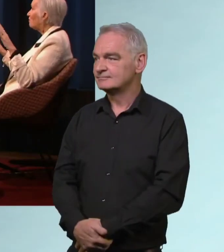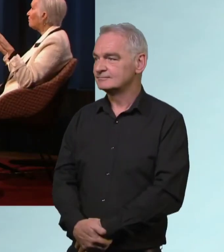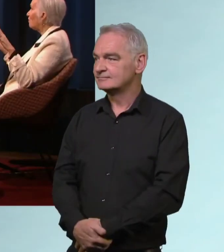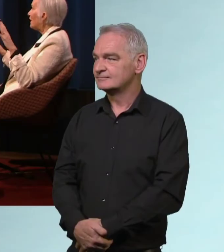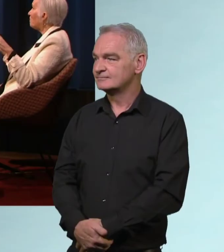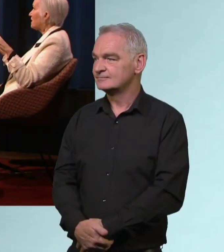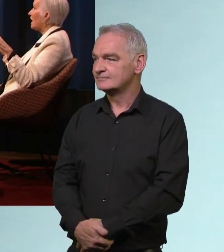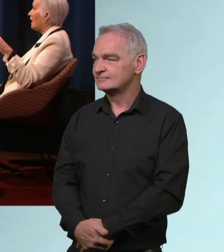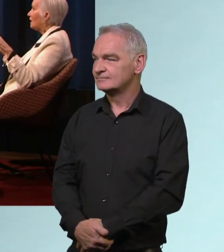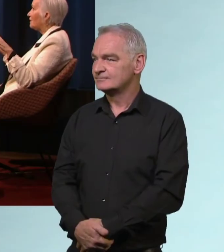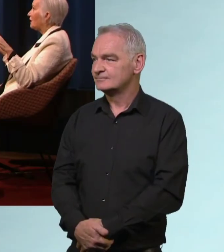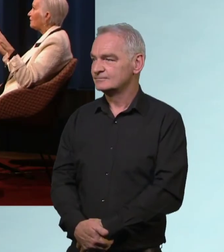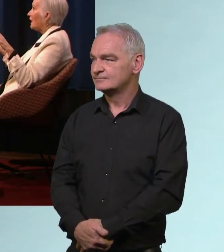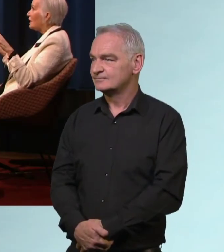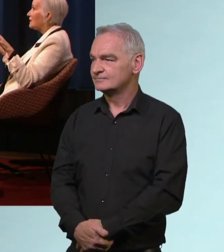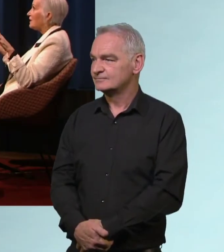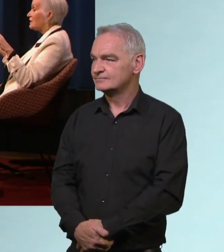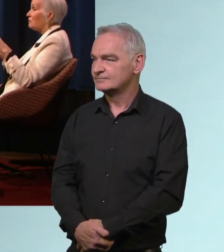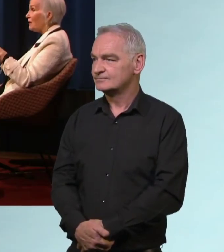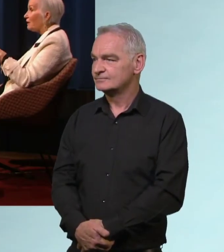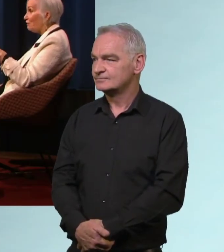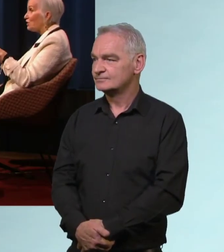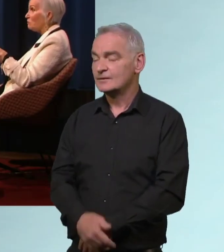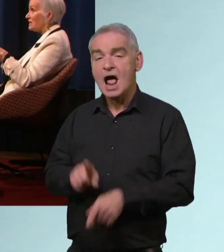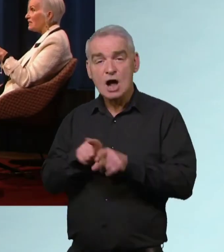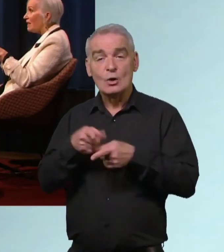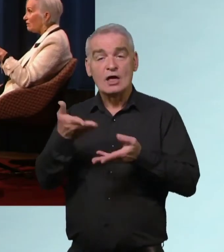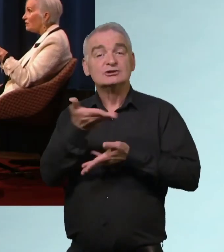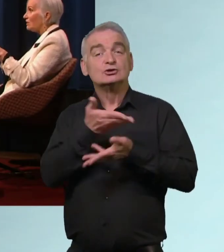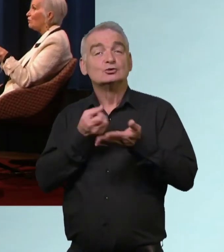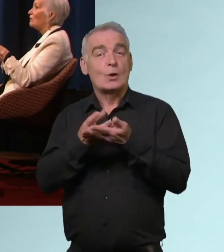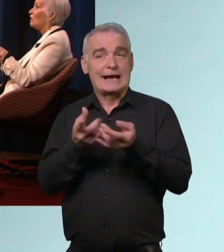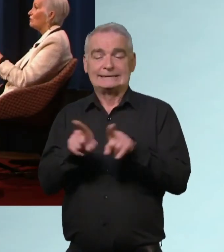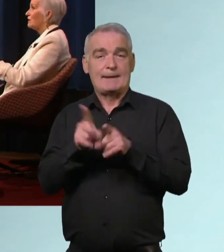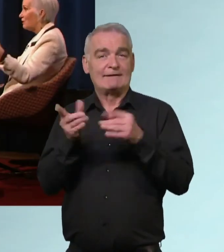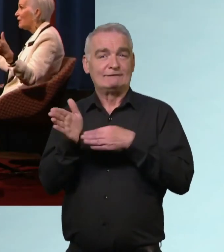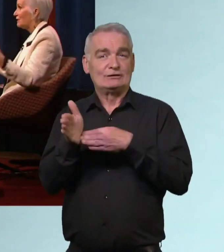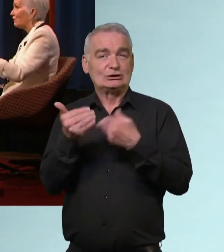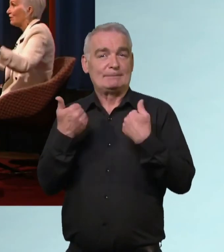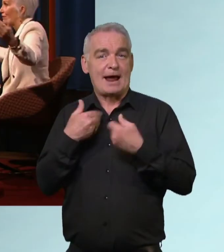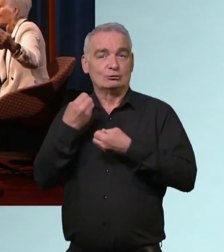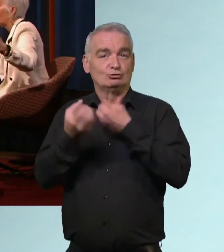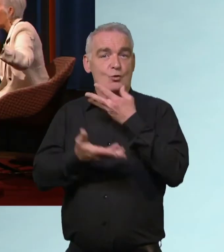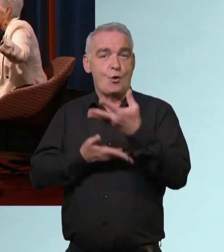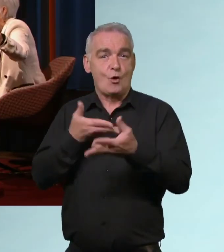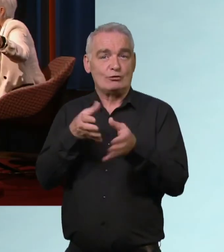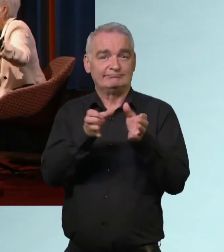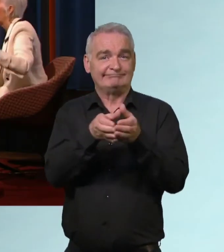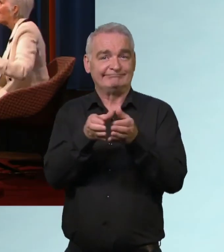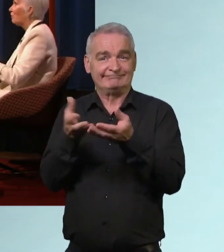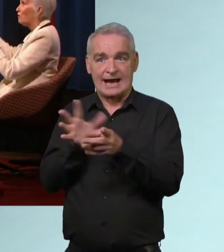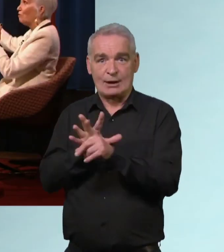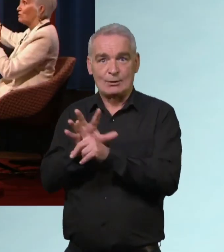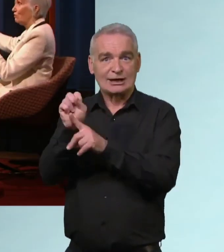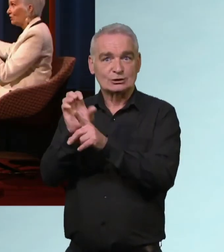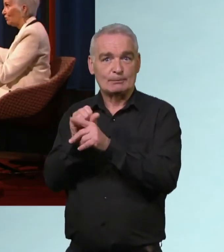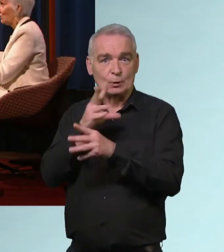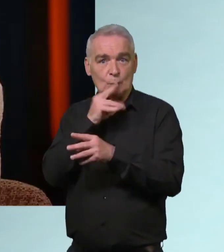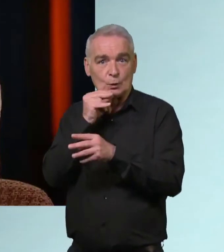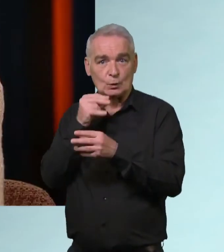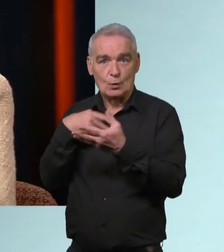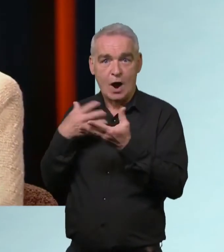all very bizarre. And it's a bit like the fisherman's tales, you know. We're always, you know, they always get catchy. We've